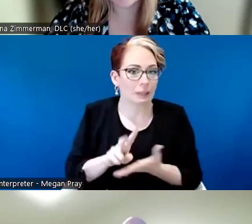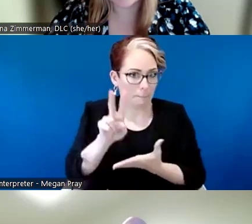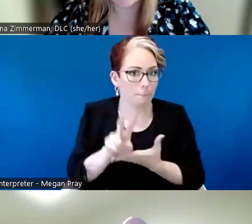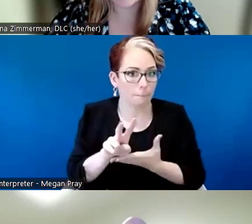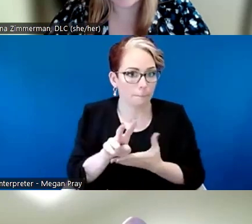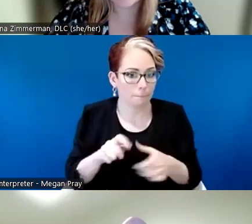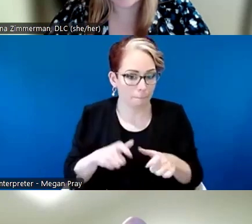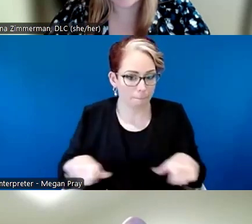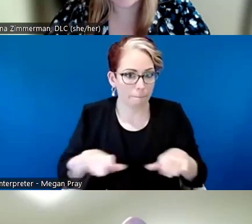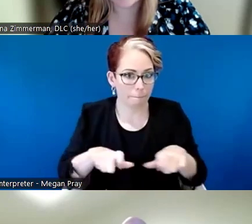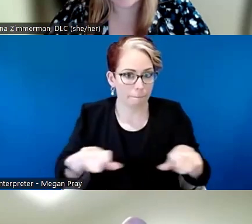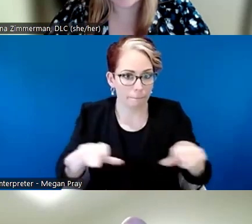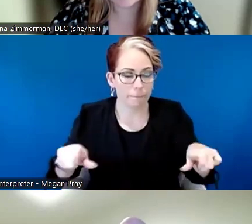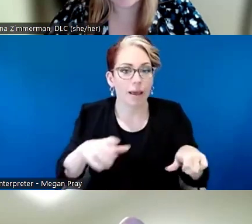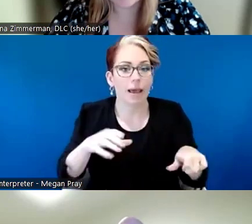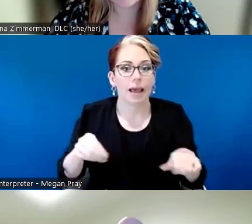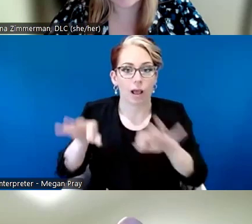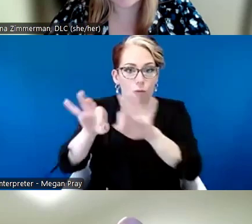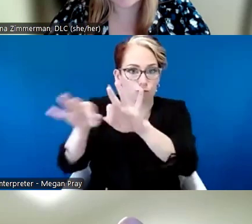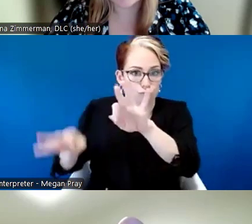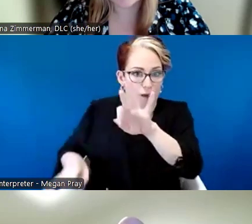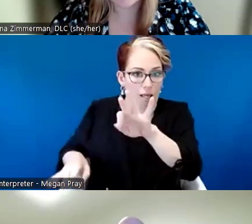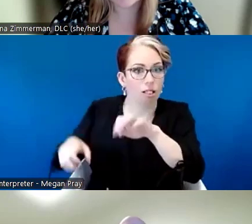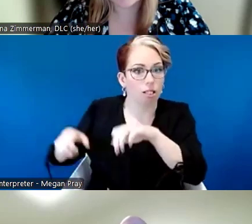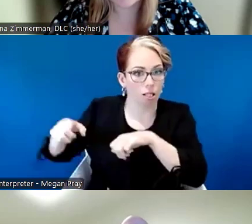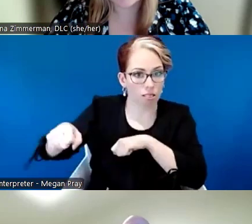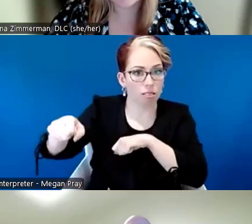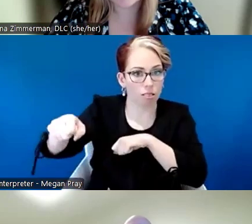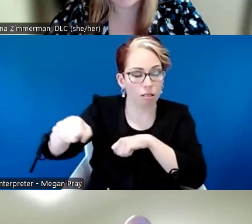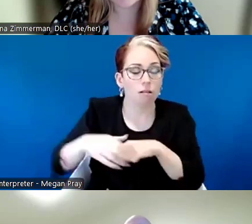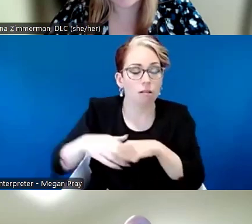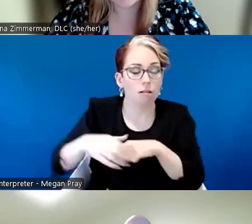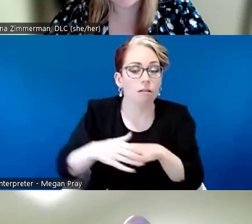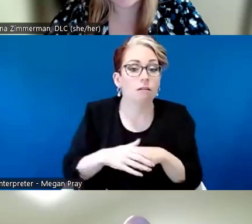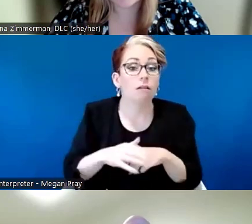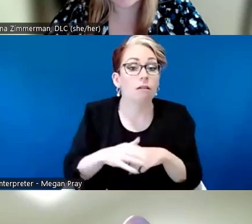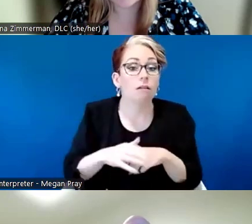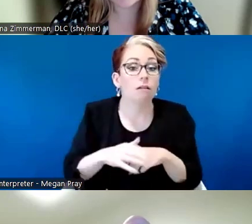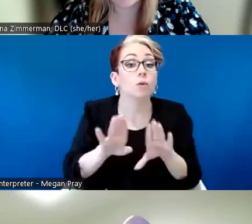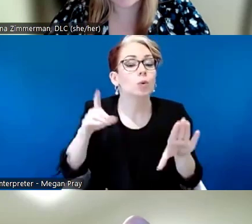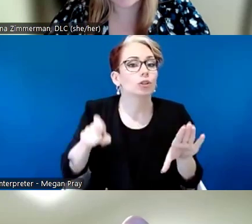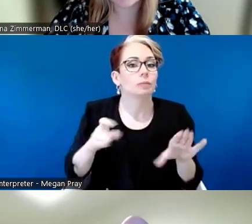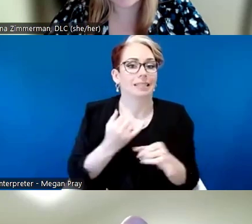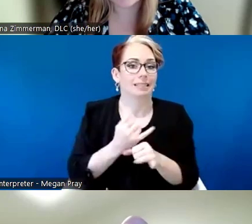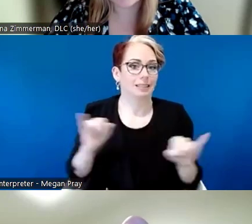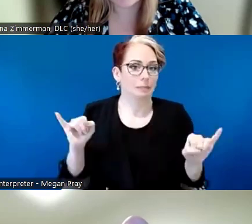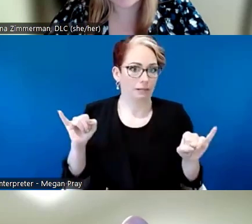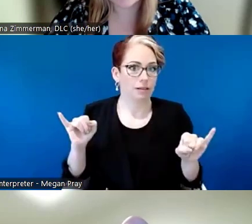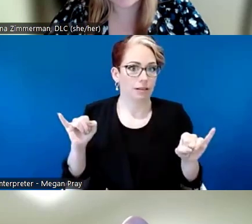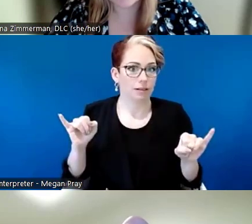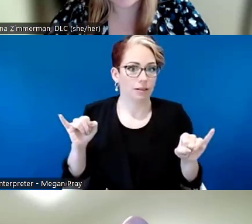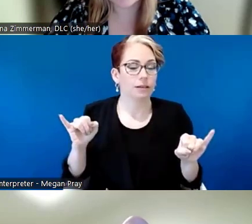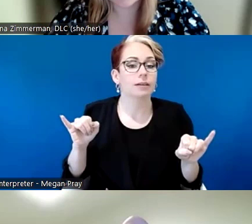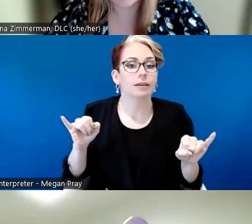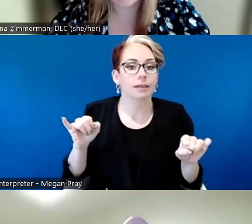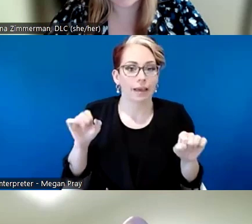and the doors should be able to be operated independently with a closed